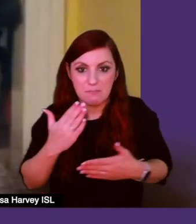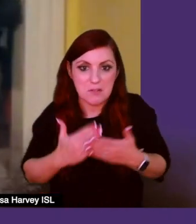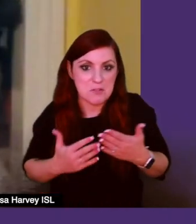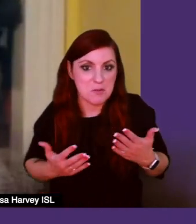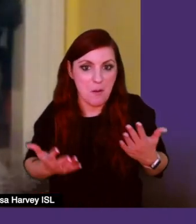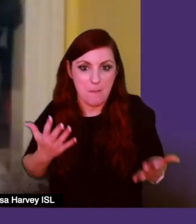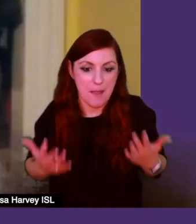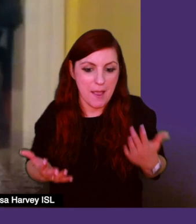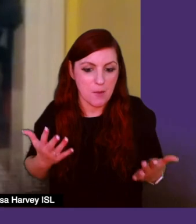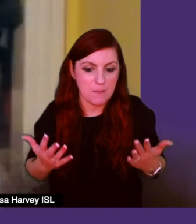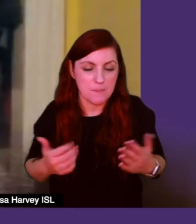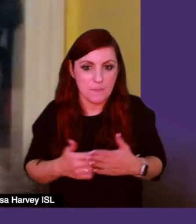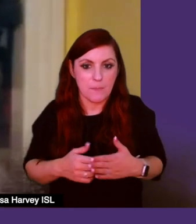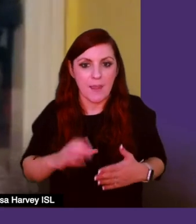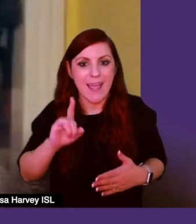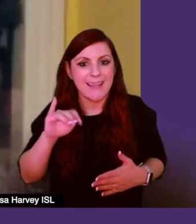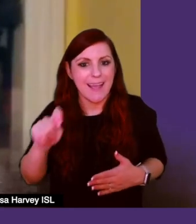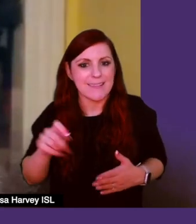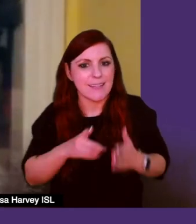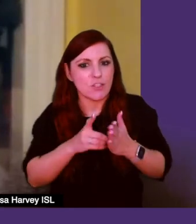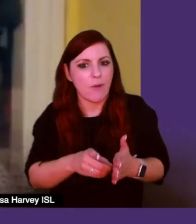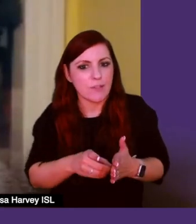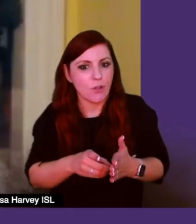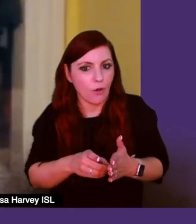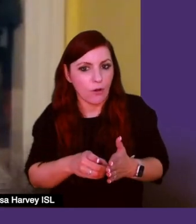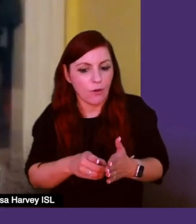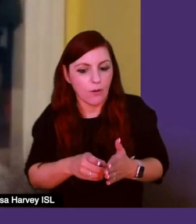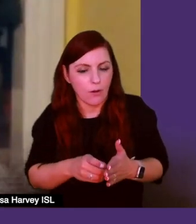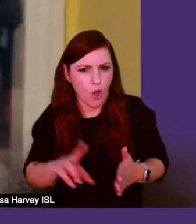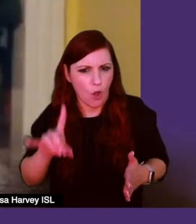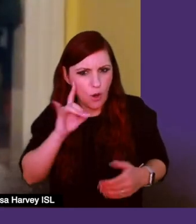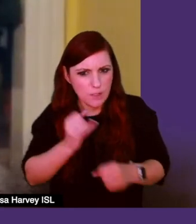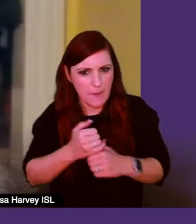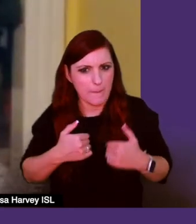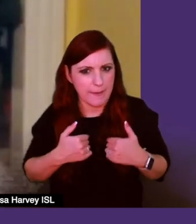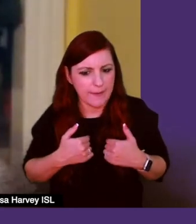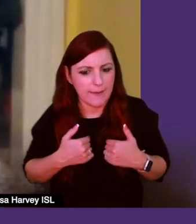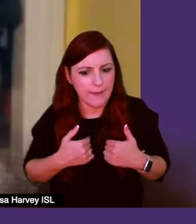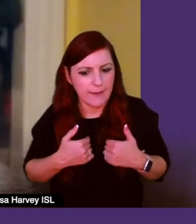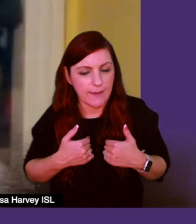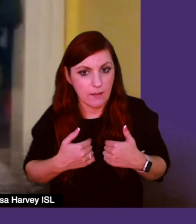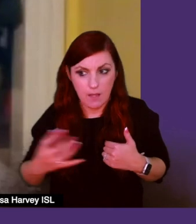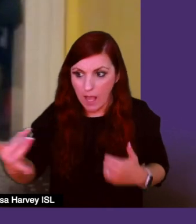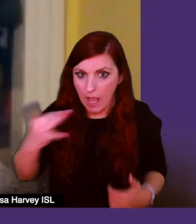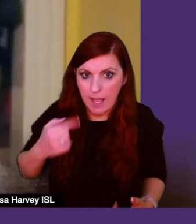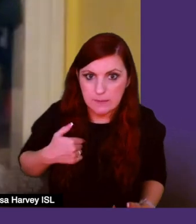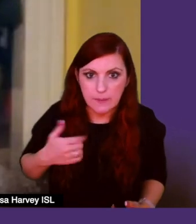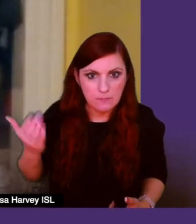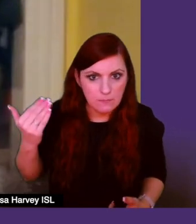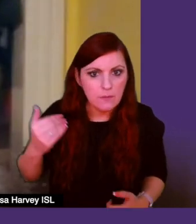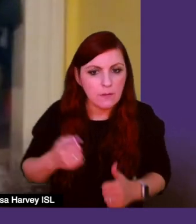Somehow, a casting director heard about me and asked me